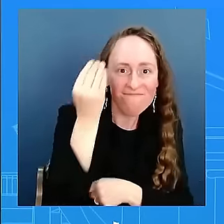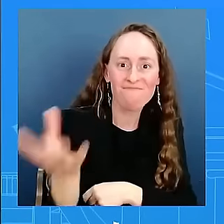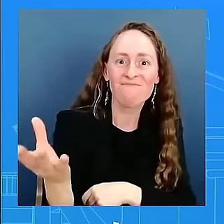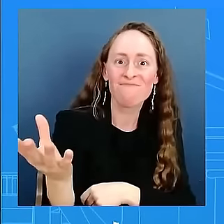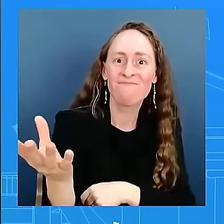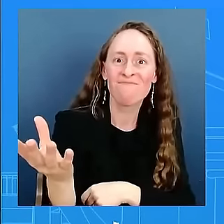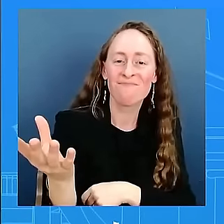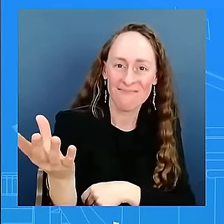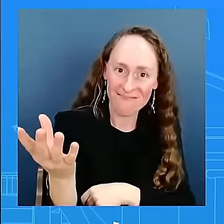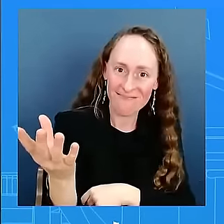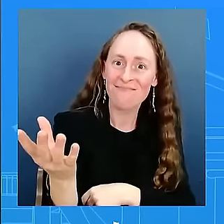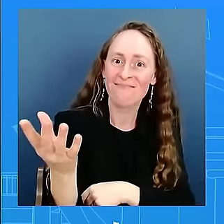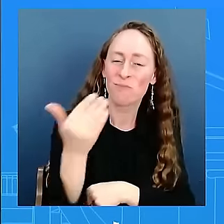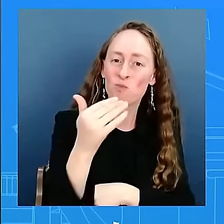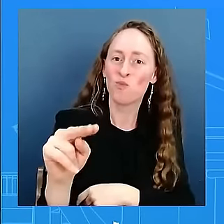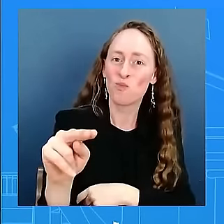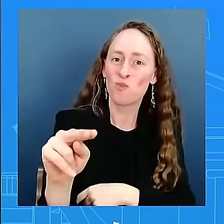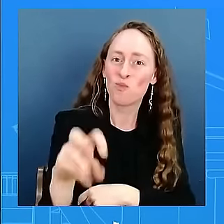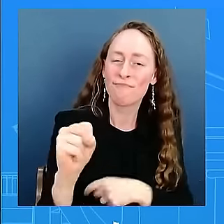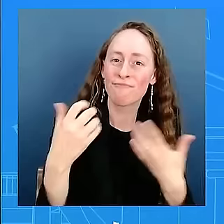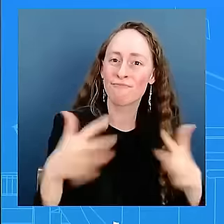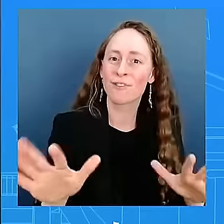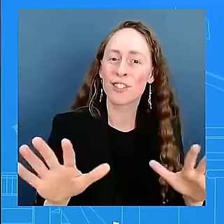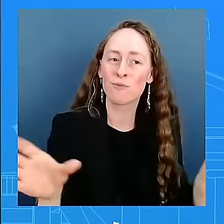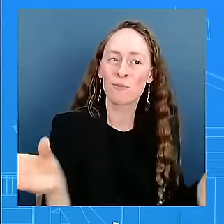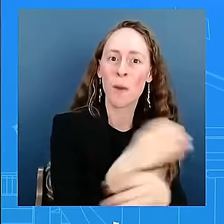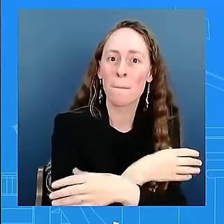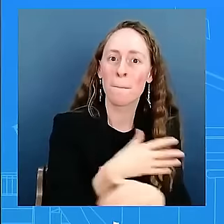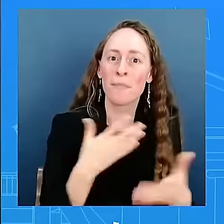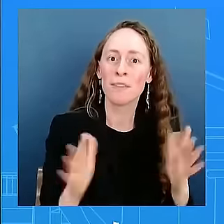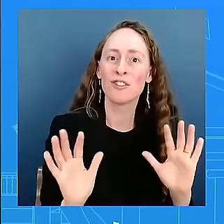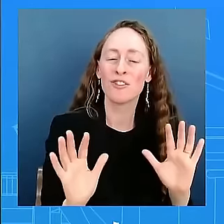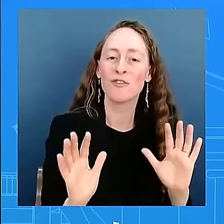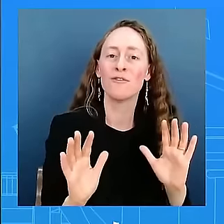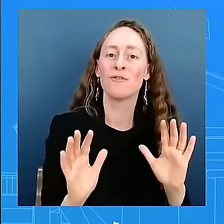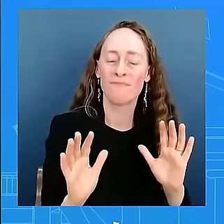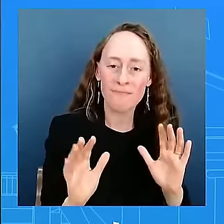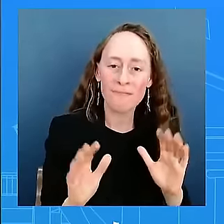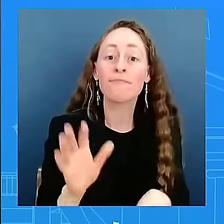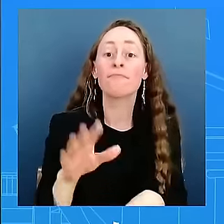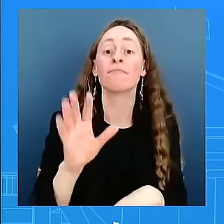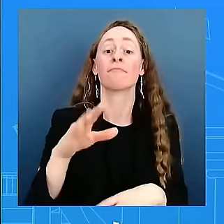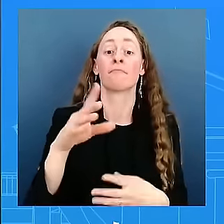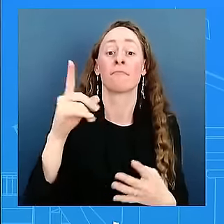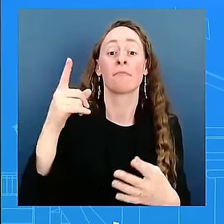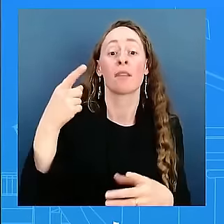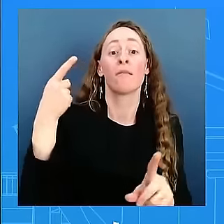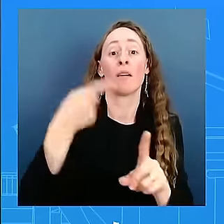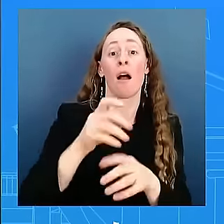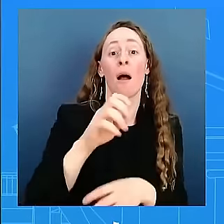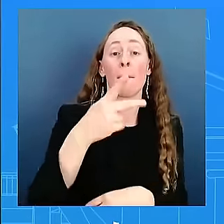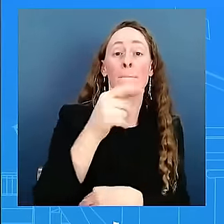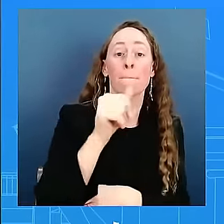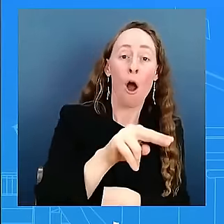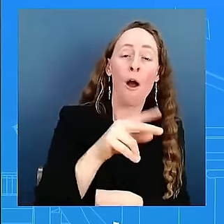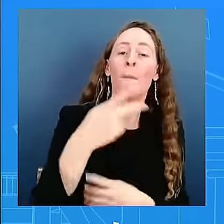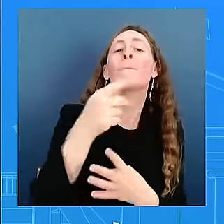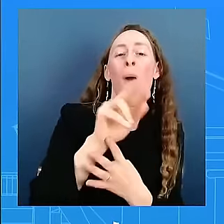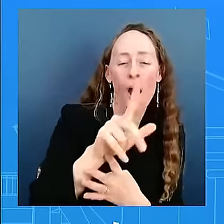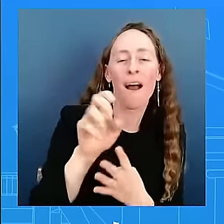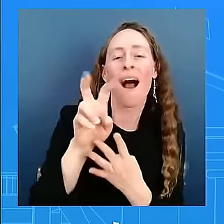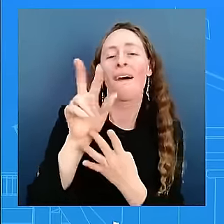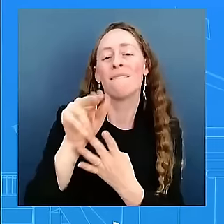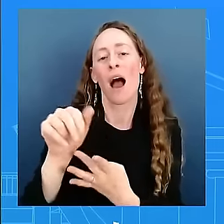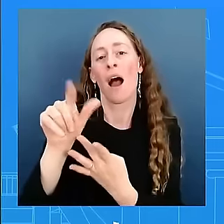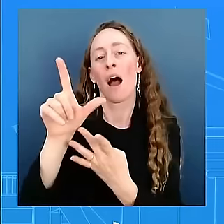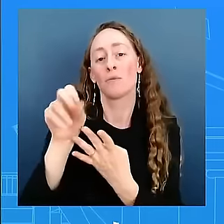complete. Then Paul, Evan, and Alsu were in one place. Vladimir was